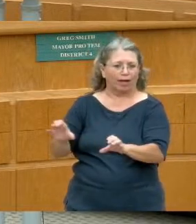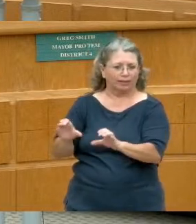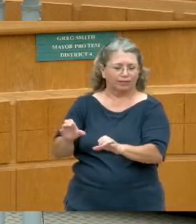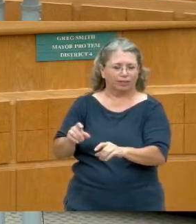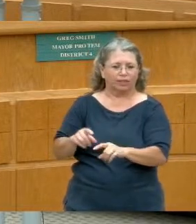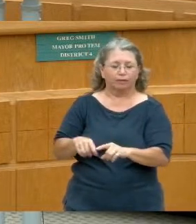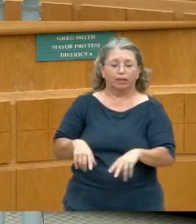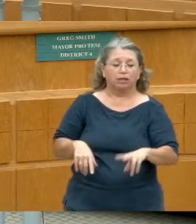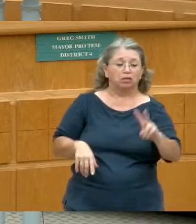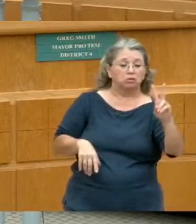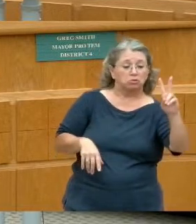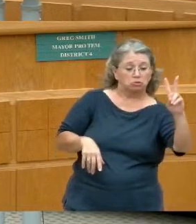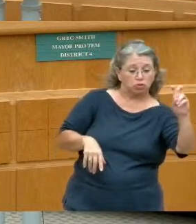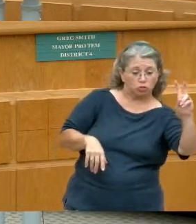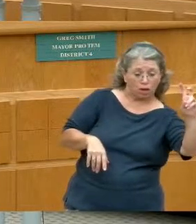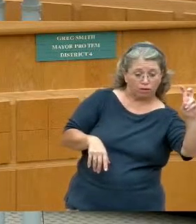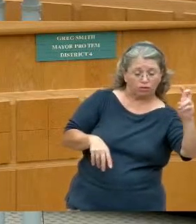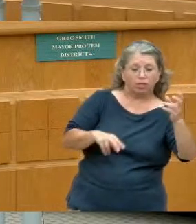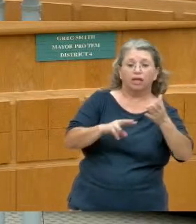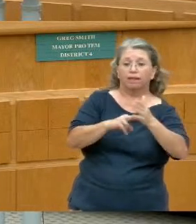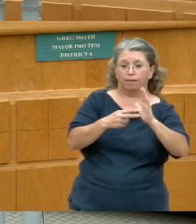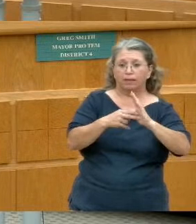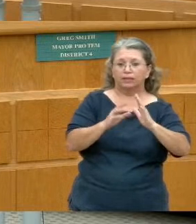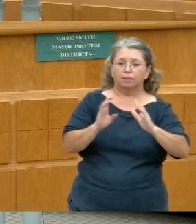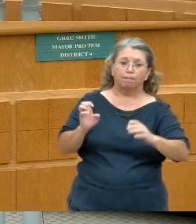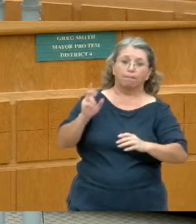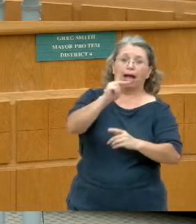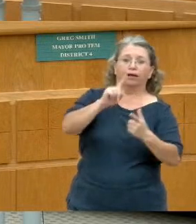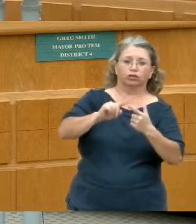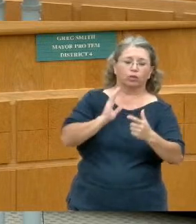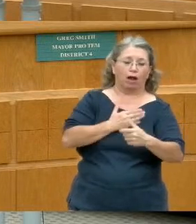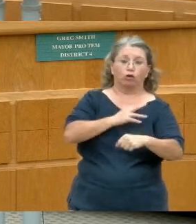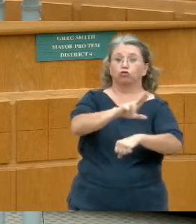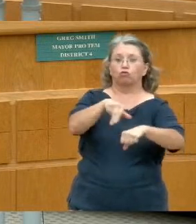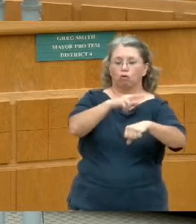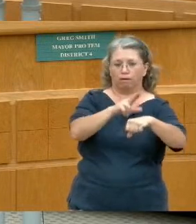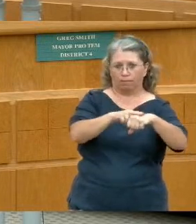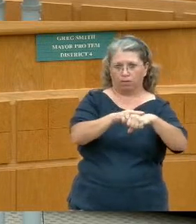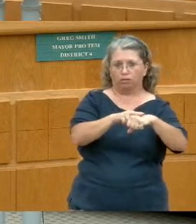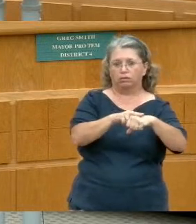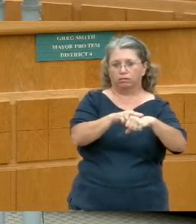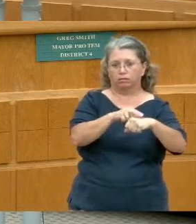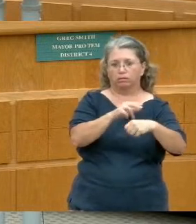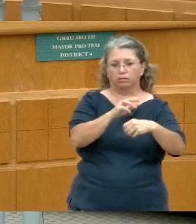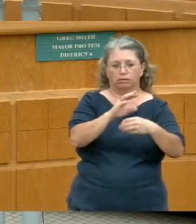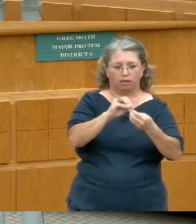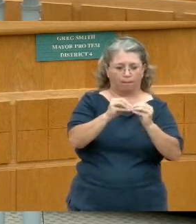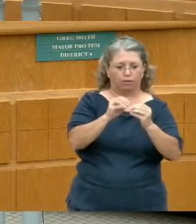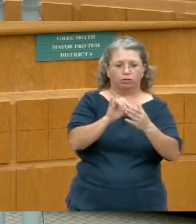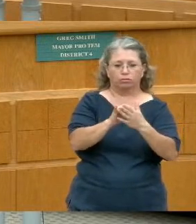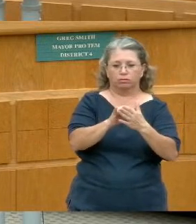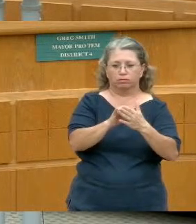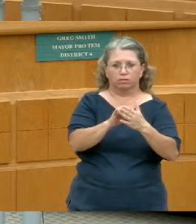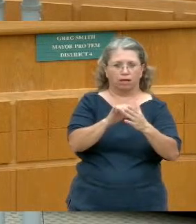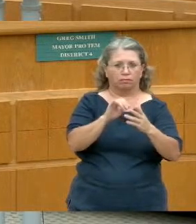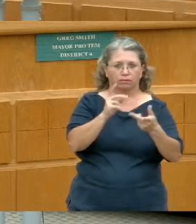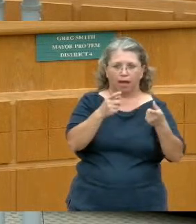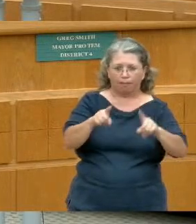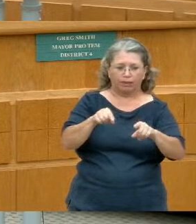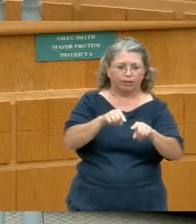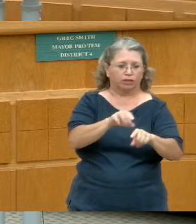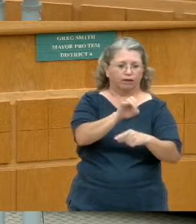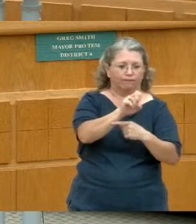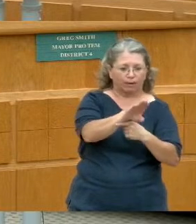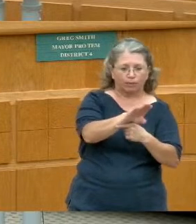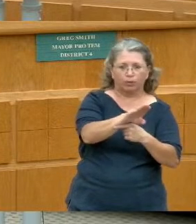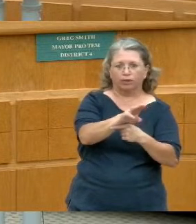back to the normal amount of activity or foot traffic that was occurring between February and March. In this case, the